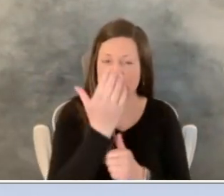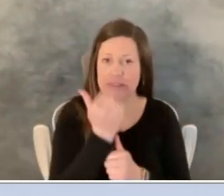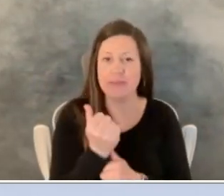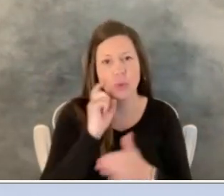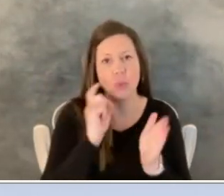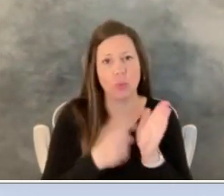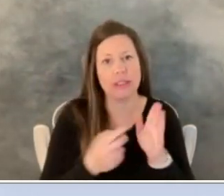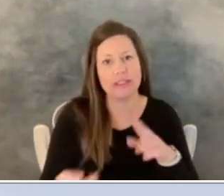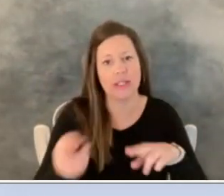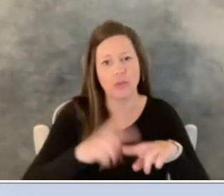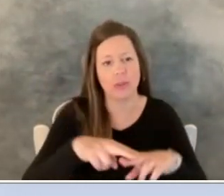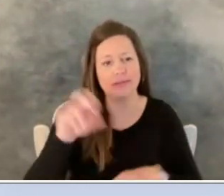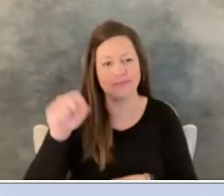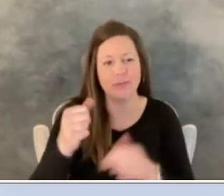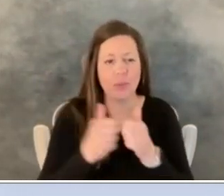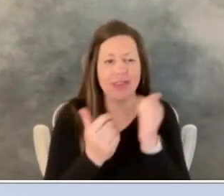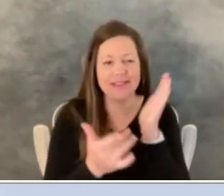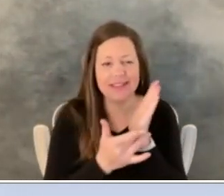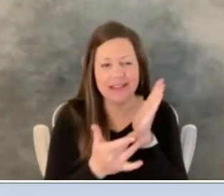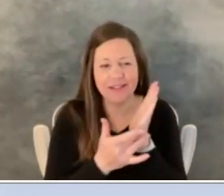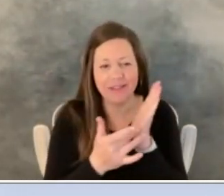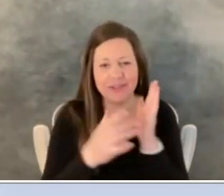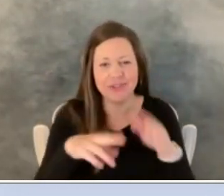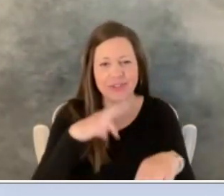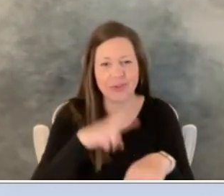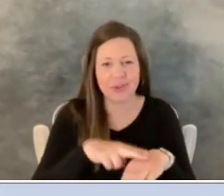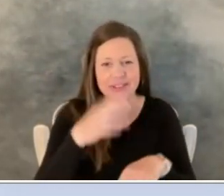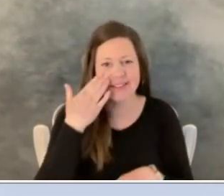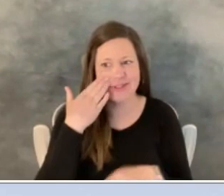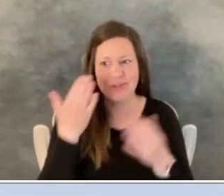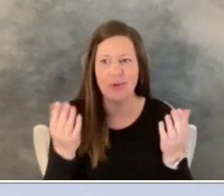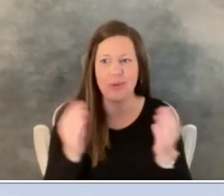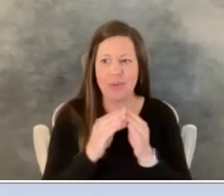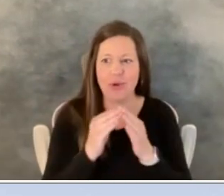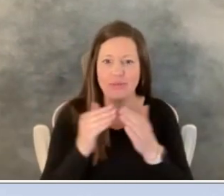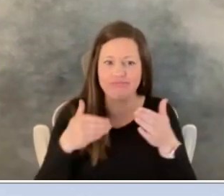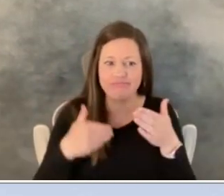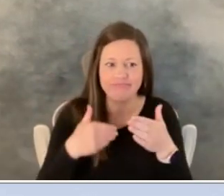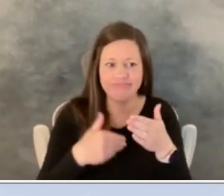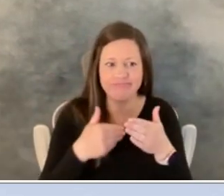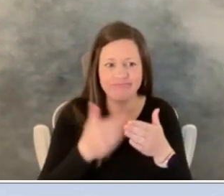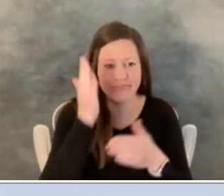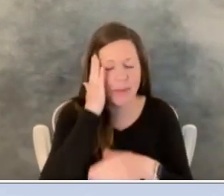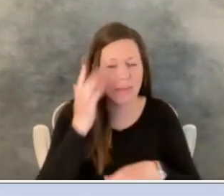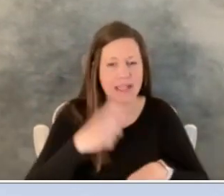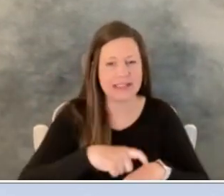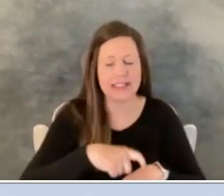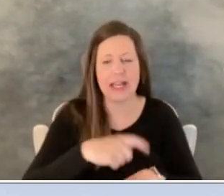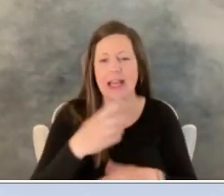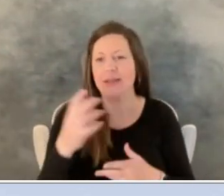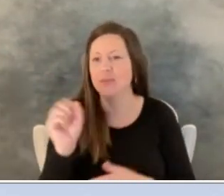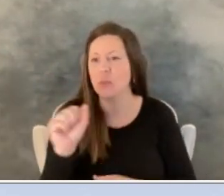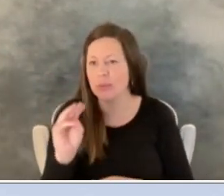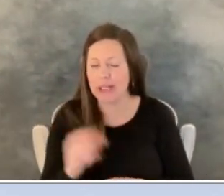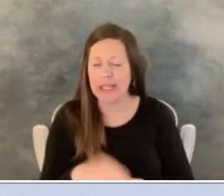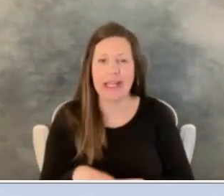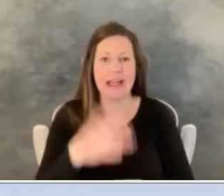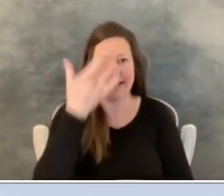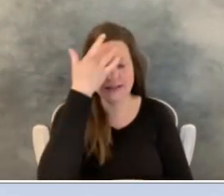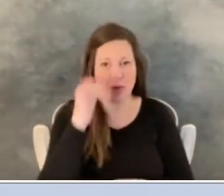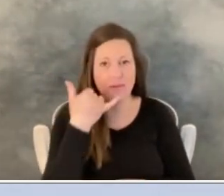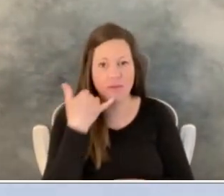with the tech getting closer to our bedtimes, smartphones, social media companies using